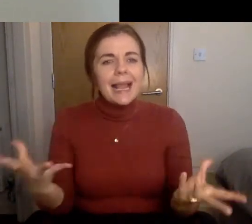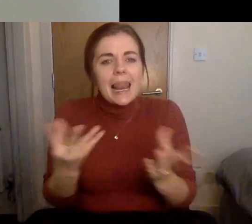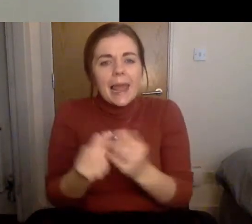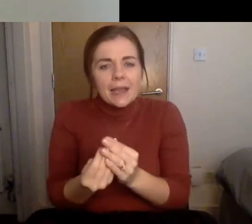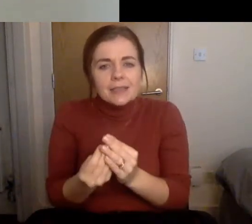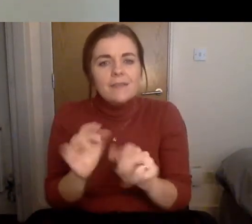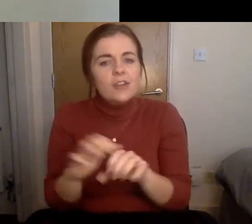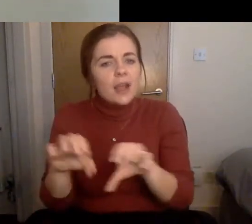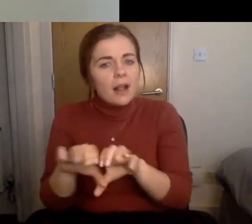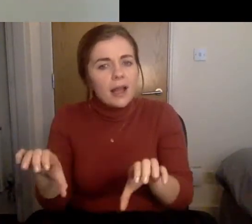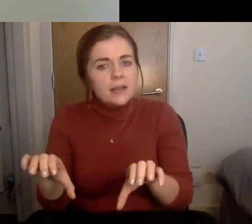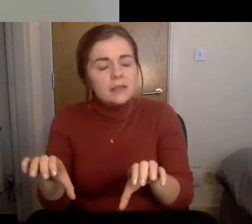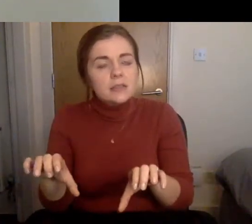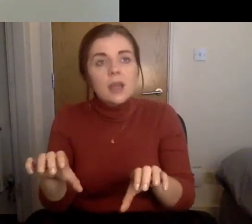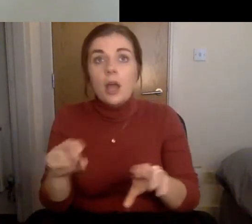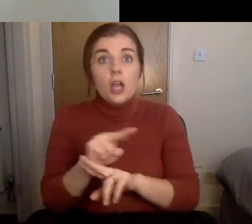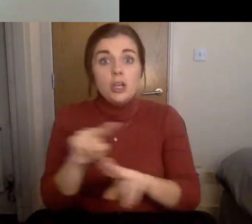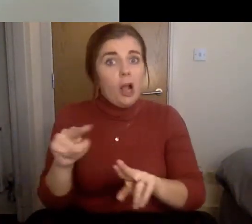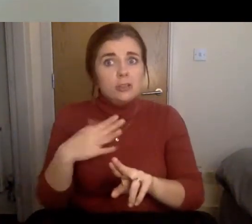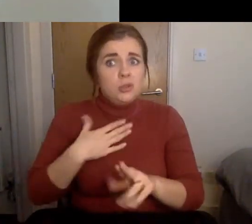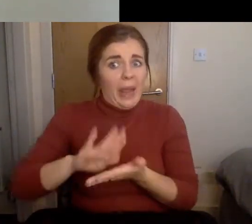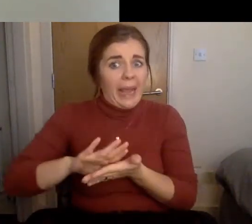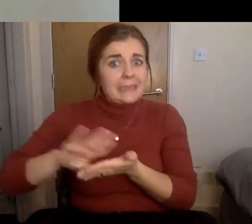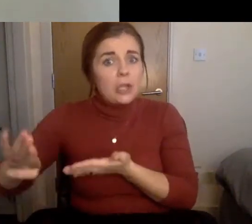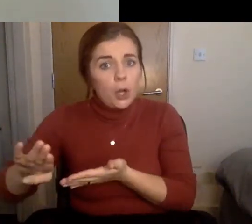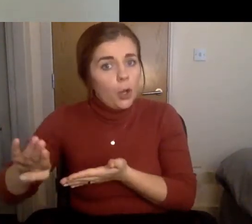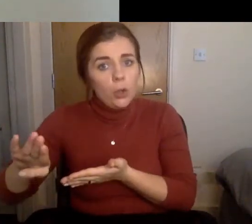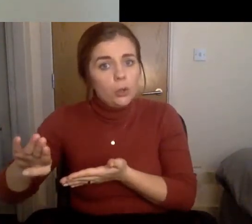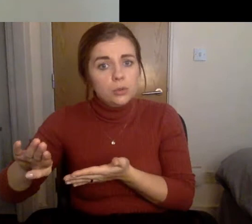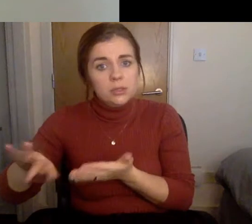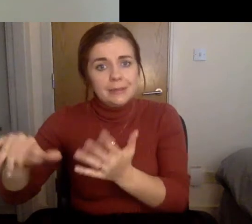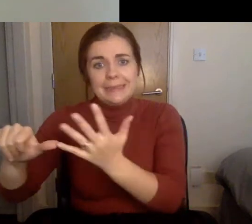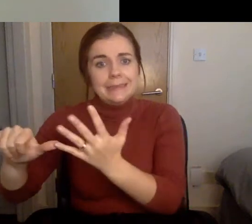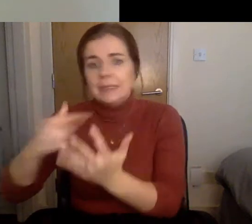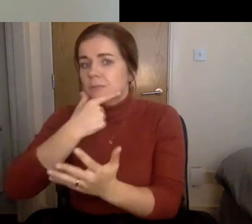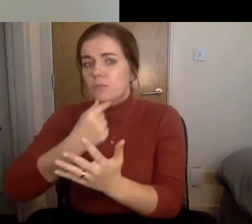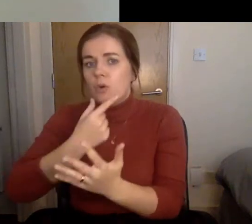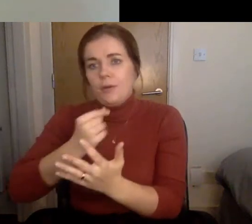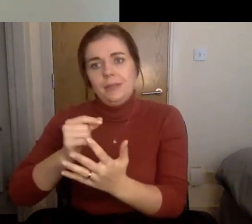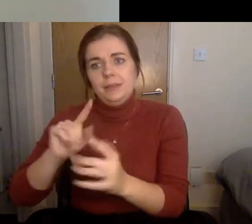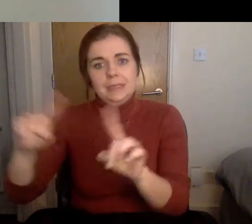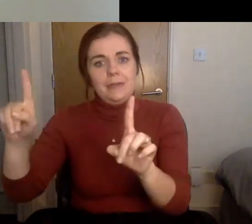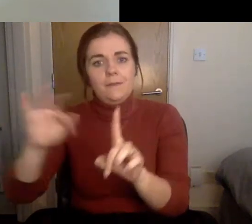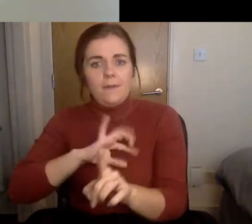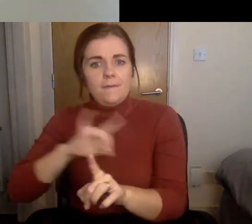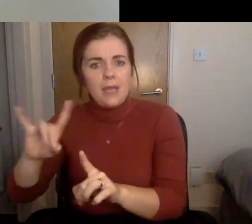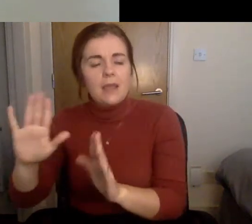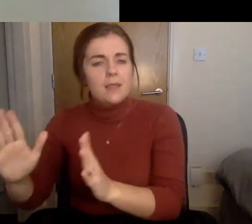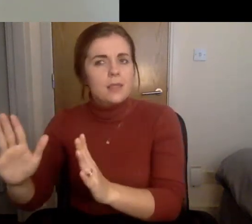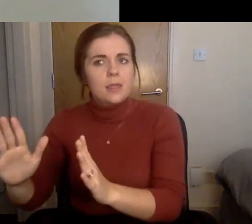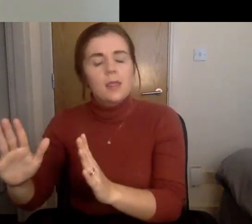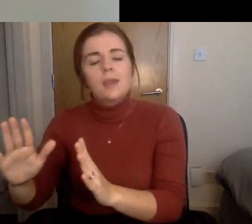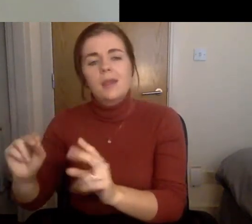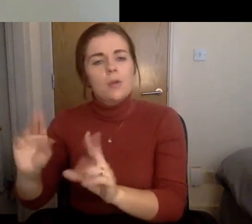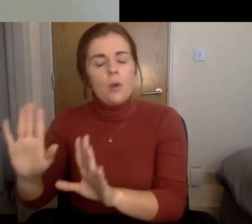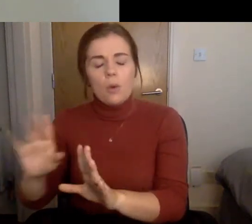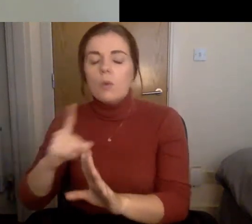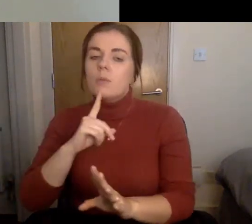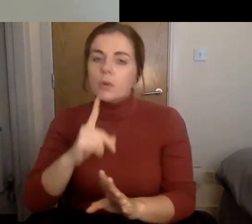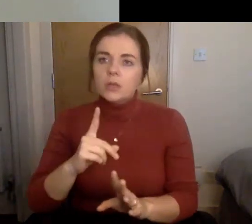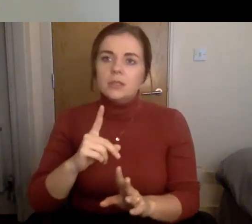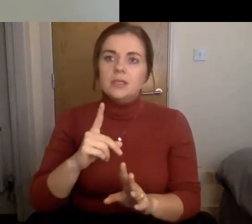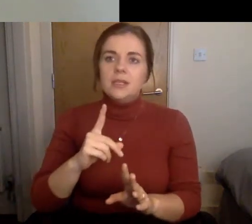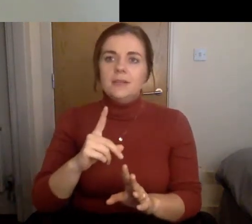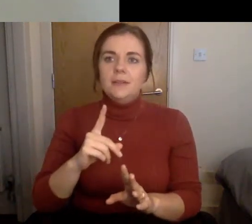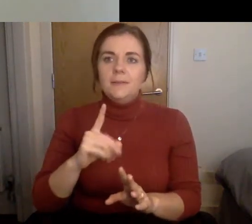class, not include those boys who aren't Christian,